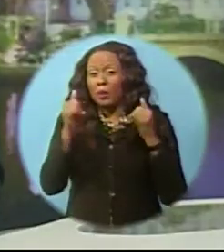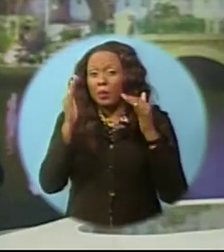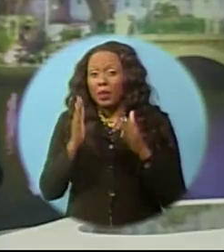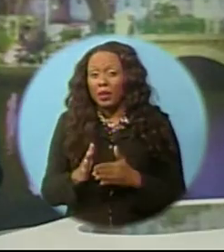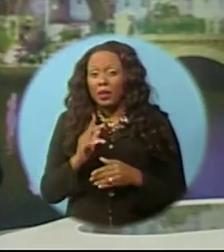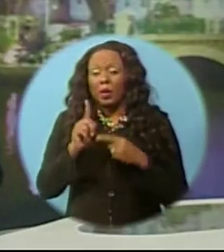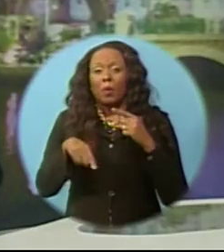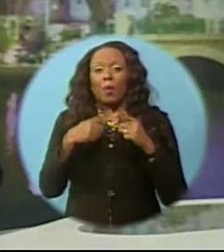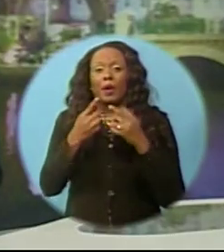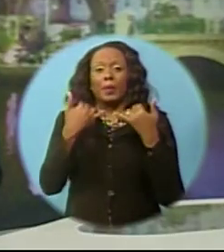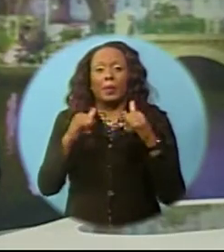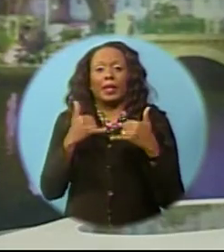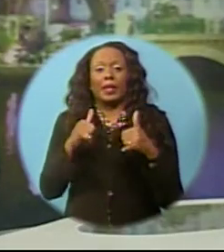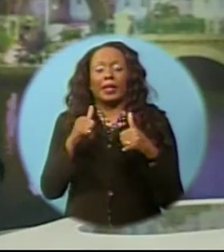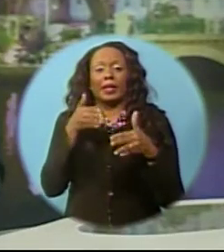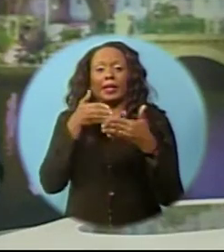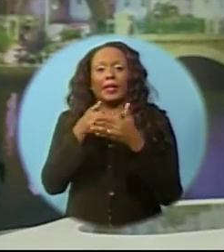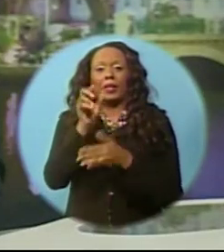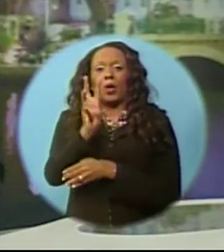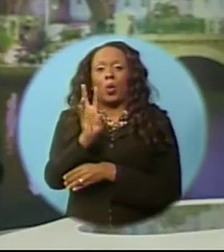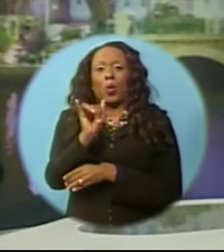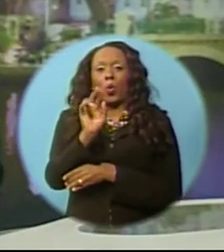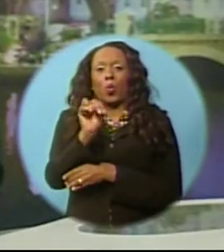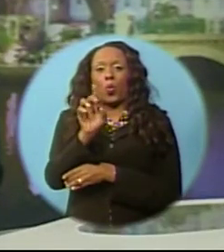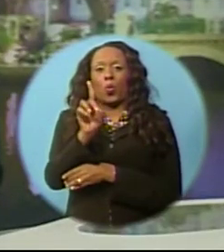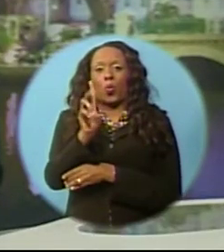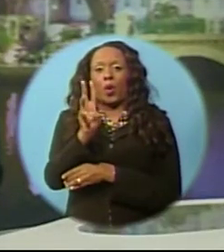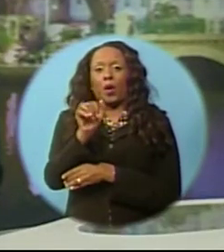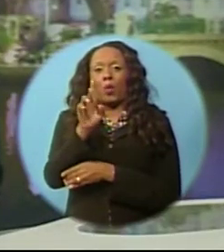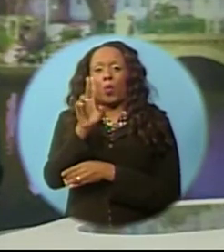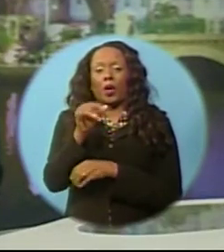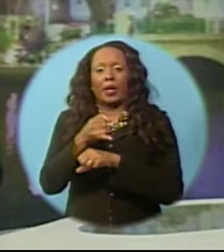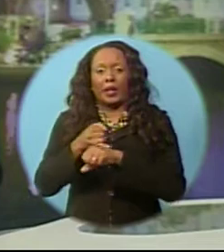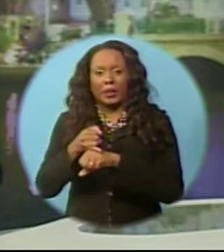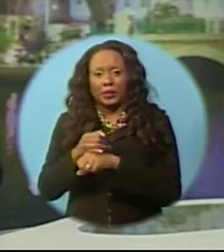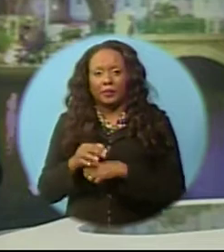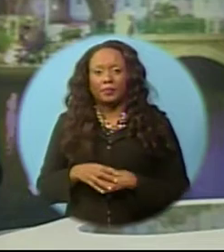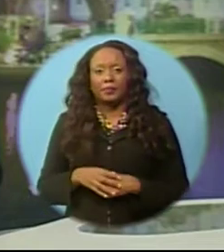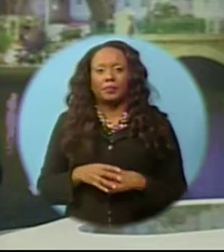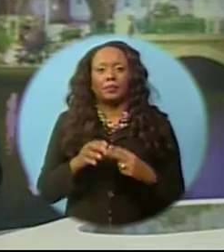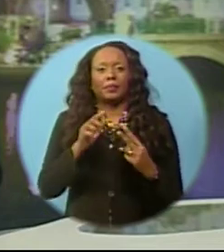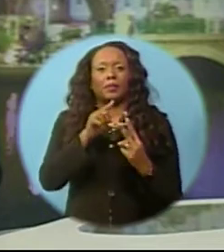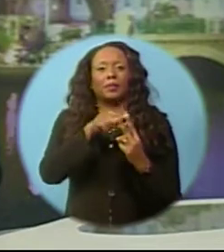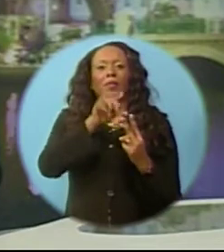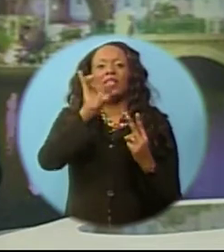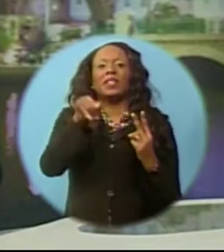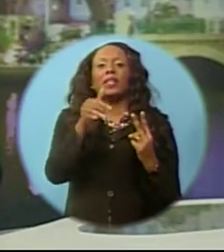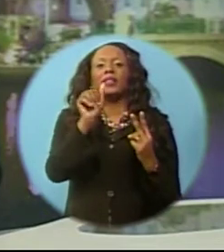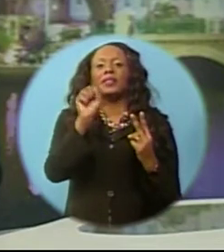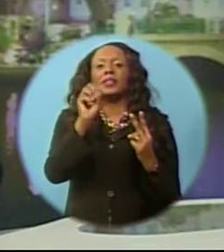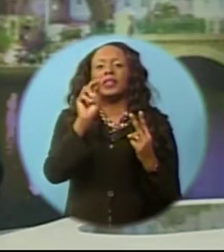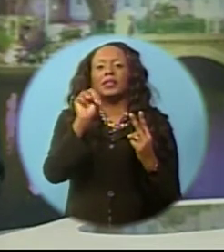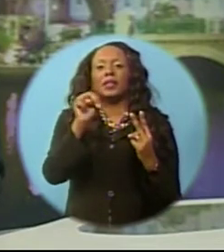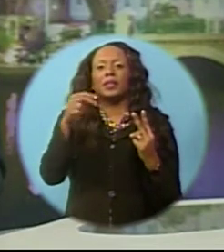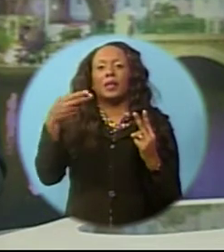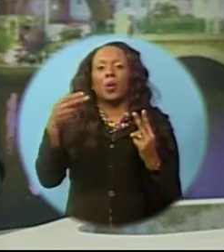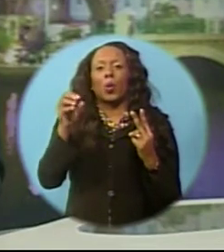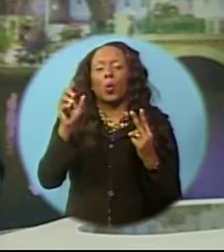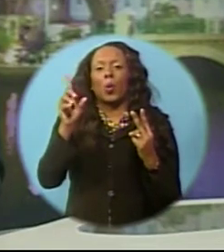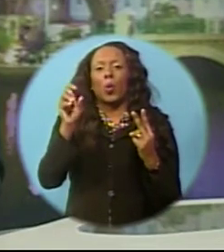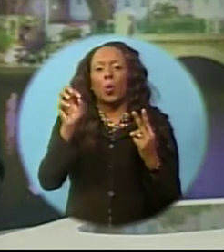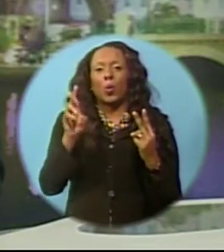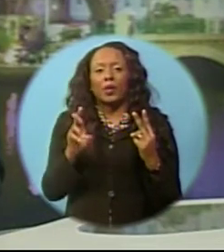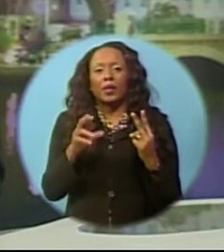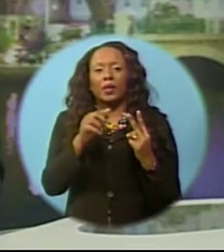Islands volcanoes at the Kensington Oval. Skipper Jason Holder will not be taking part as he has requested some personal time, while